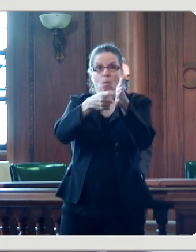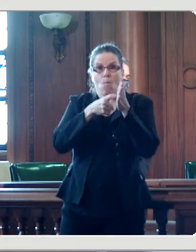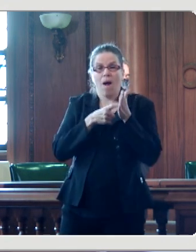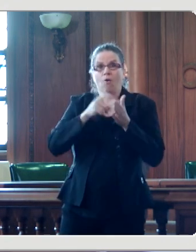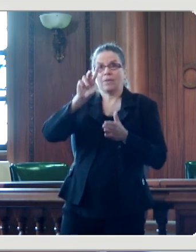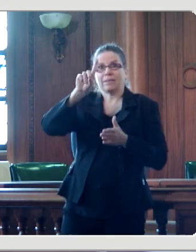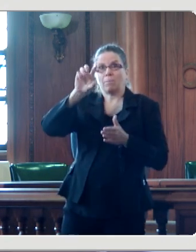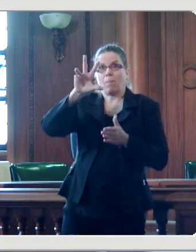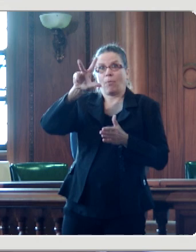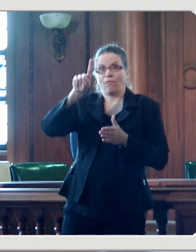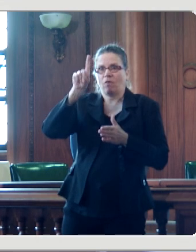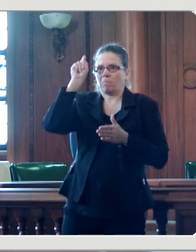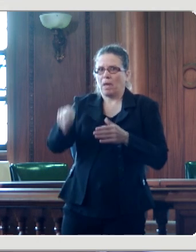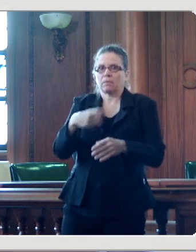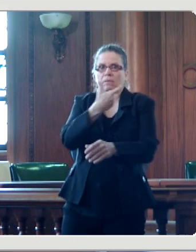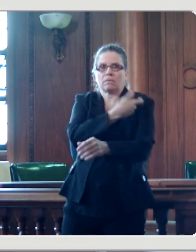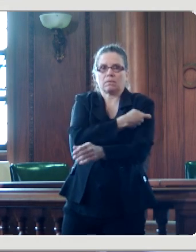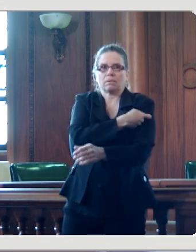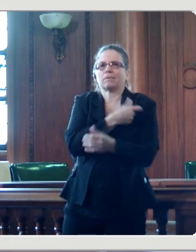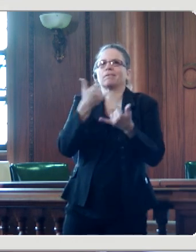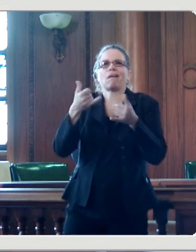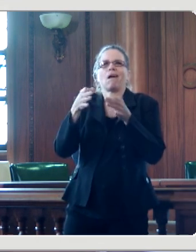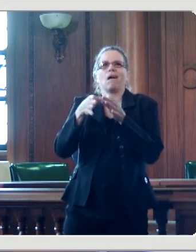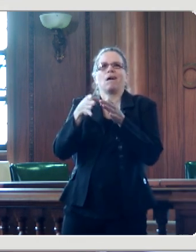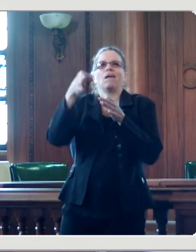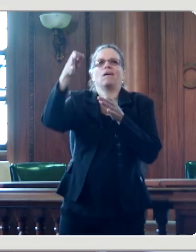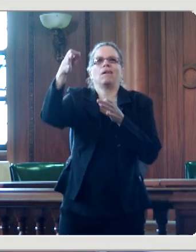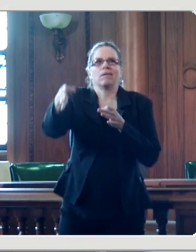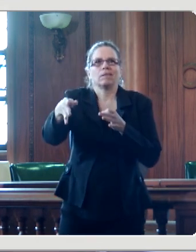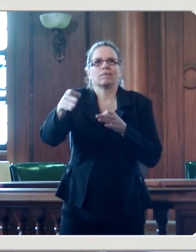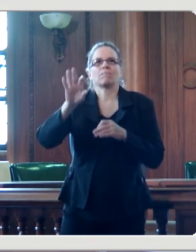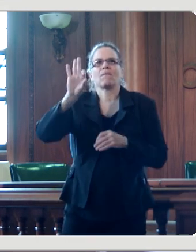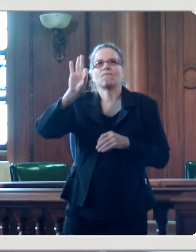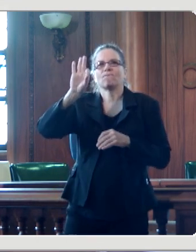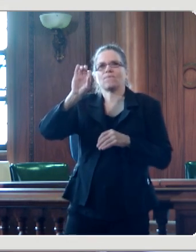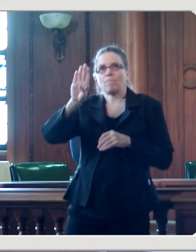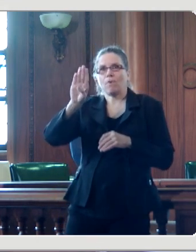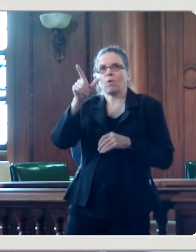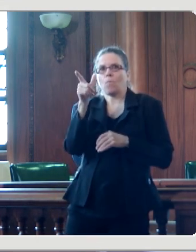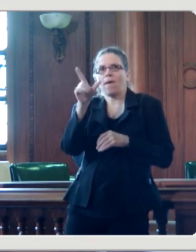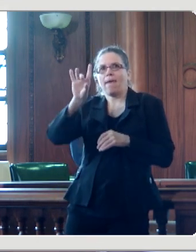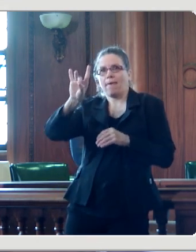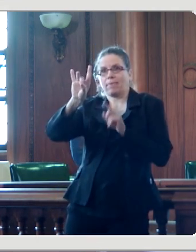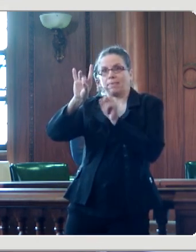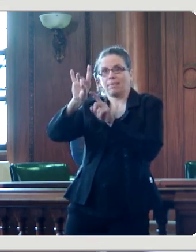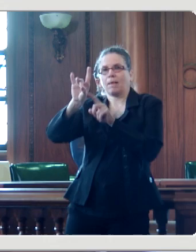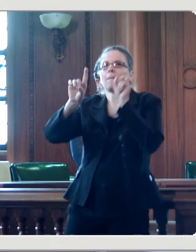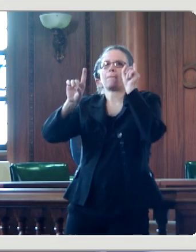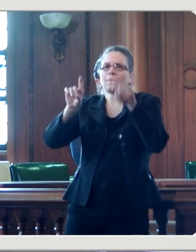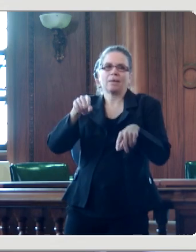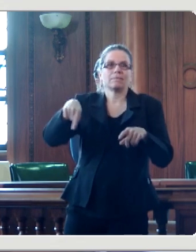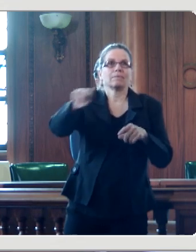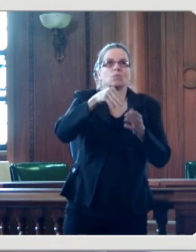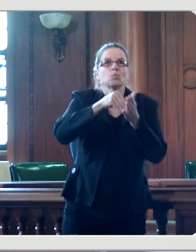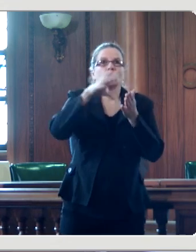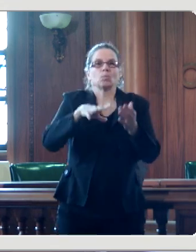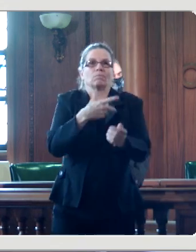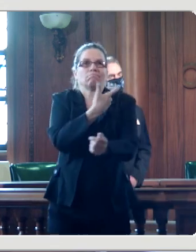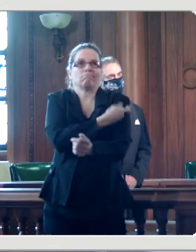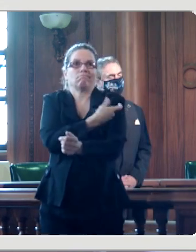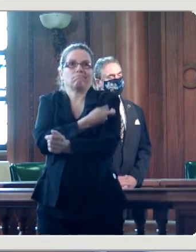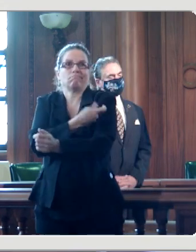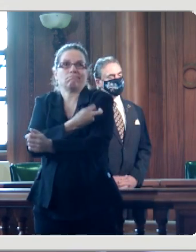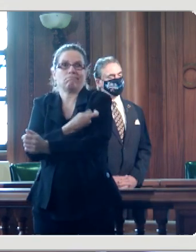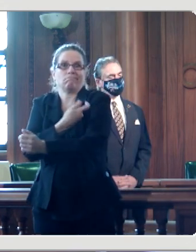by the end of December. Now it's the end of February, but just a reminder to families, for anyone that's going to return to school, they're going to